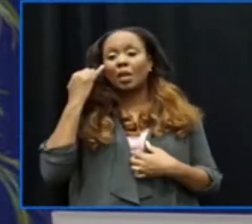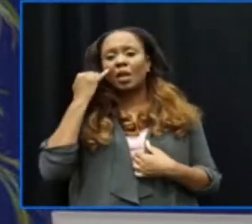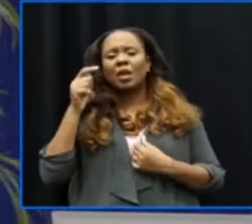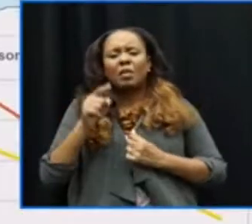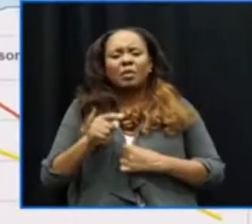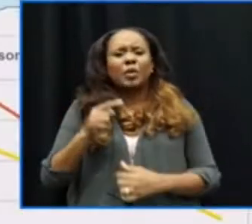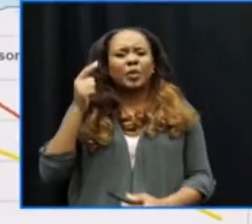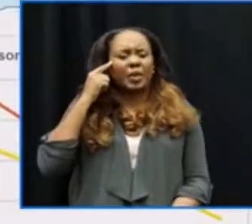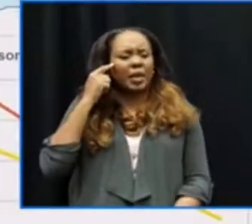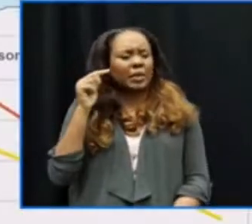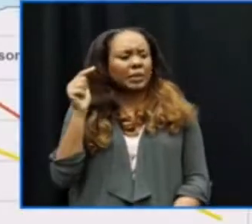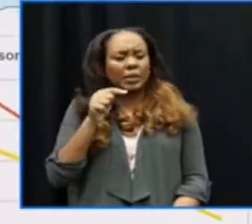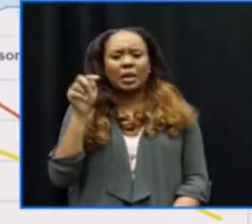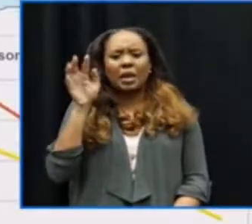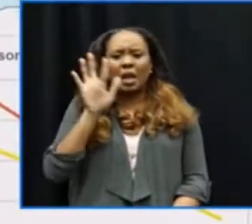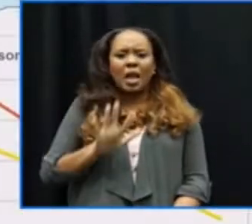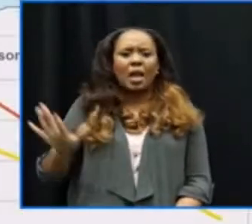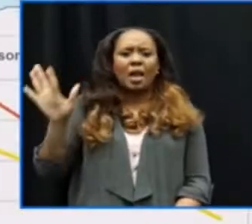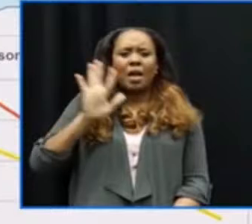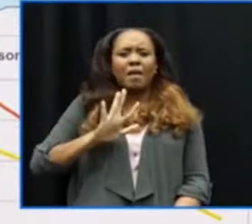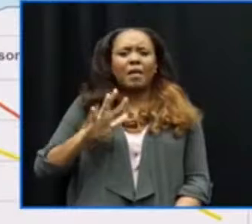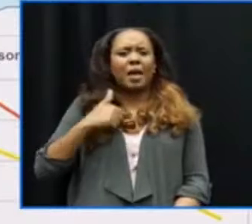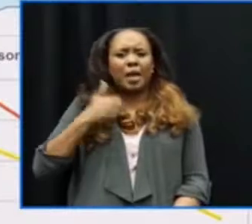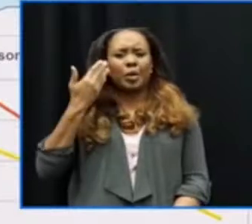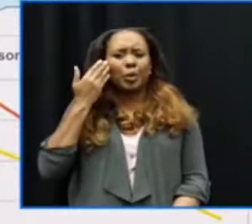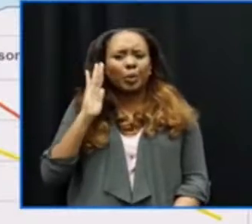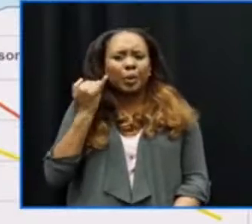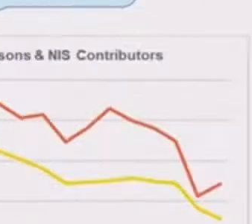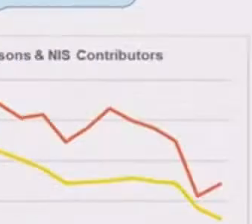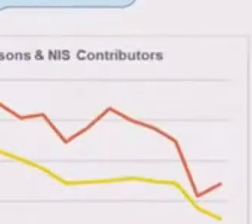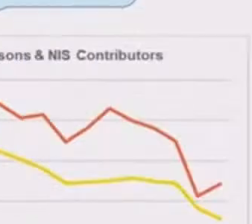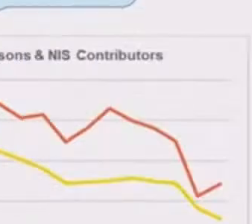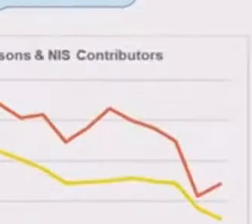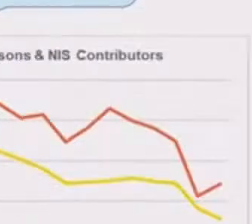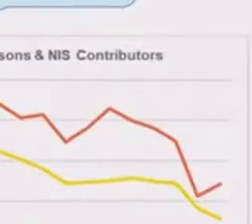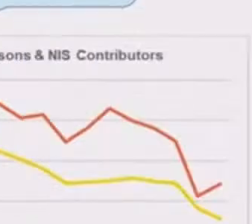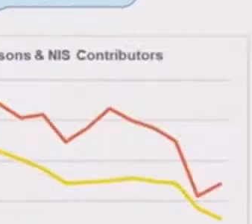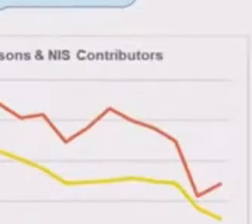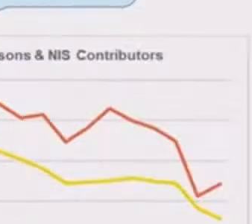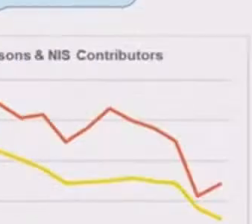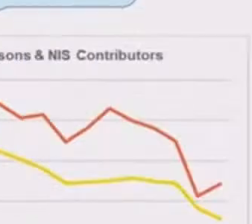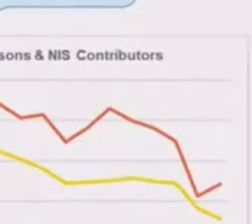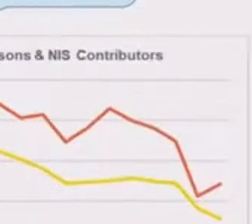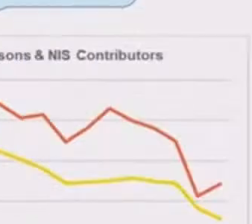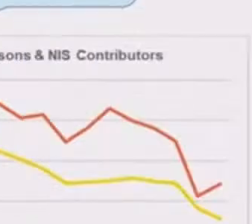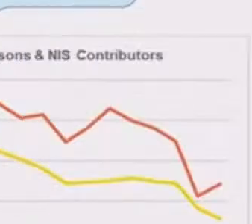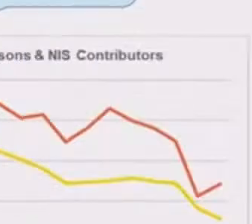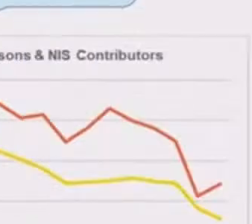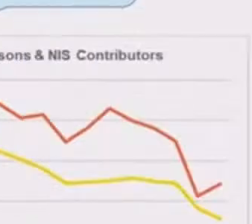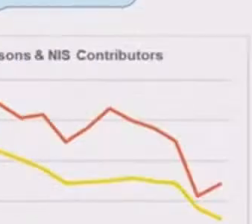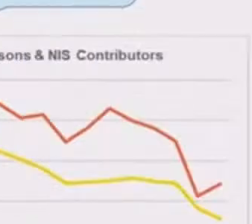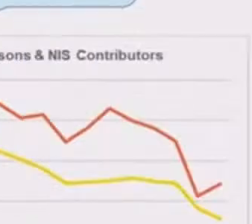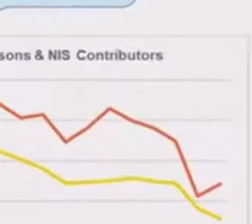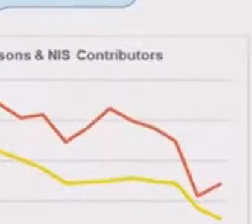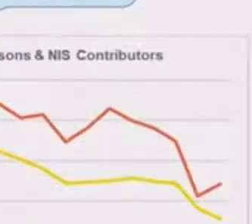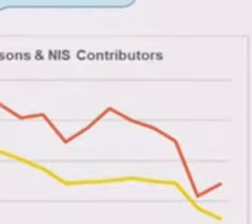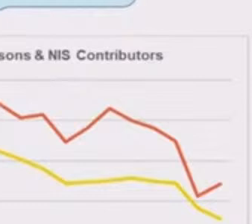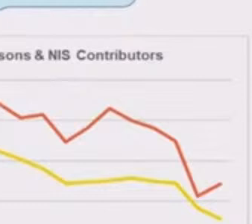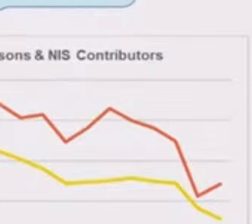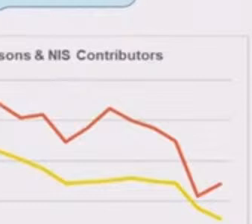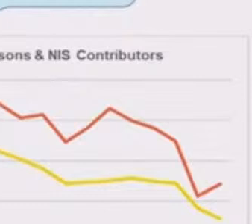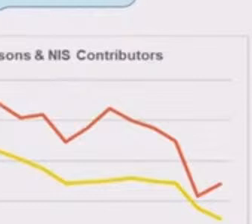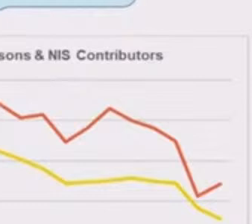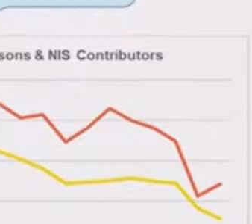out, and it's hard to do it visually, have a guess at what the economic growth rate, the GDP, has